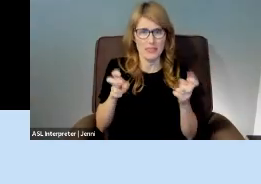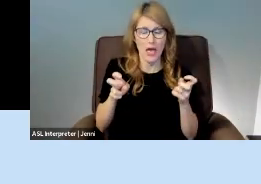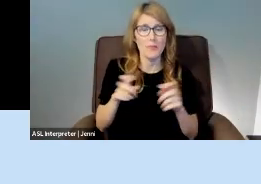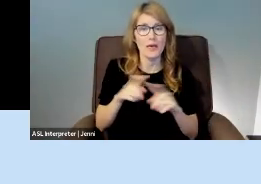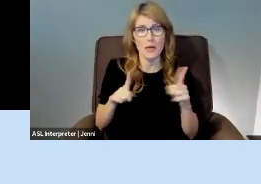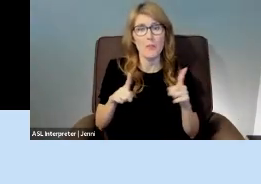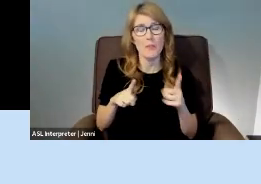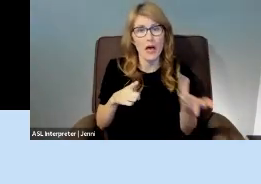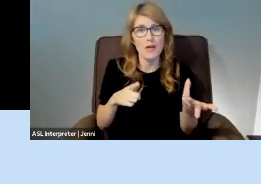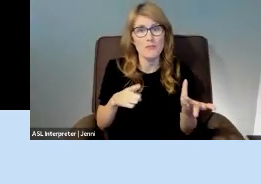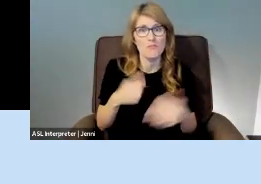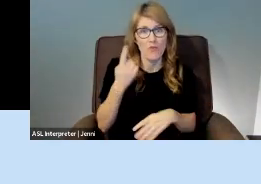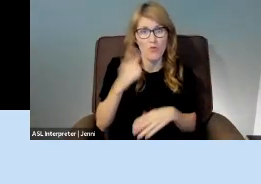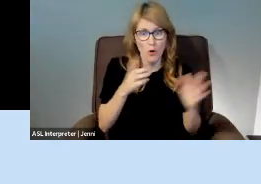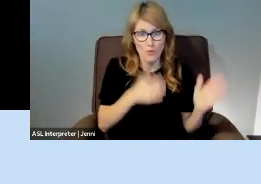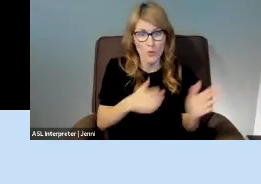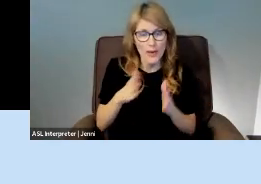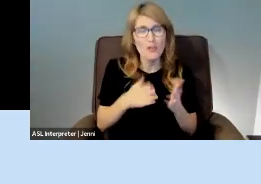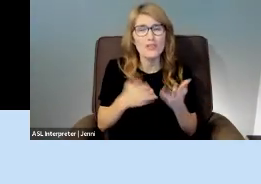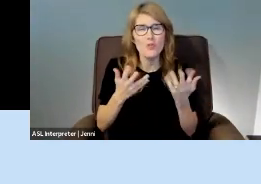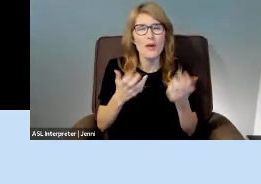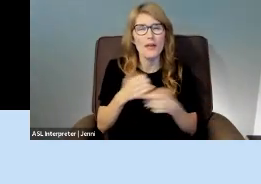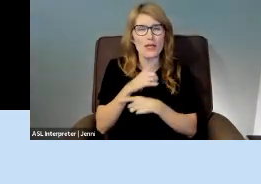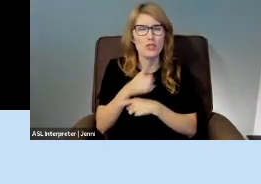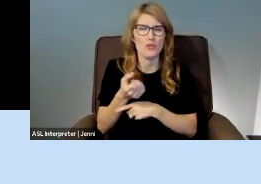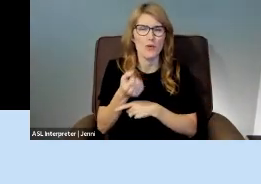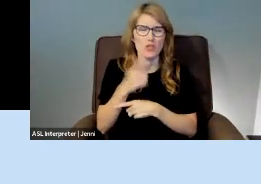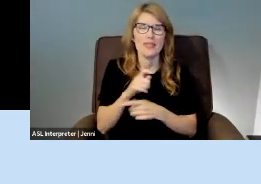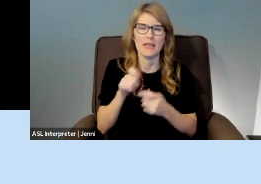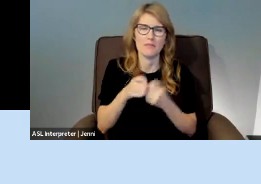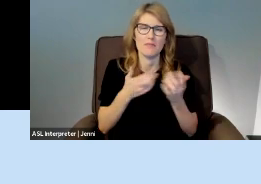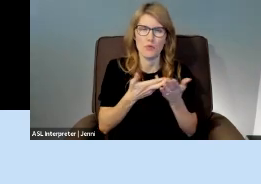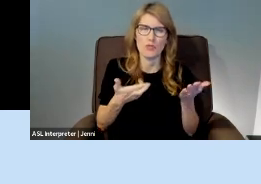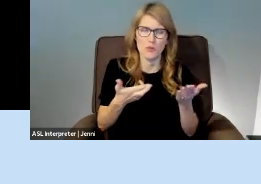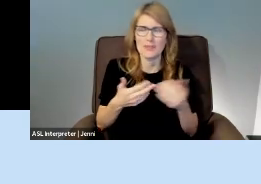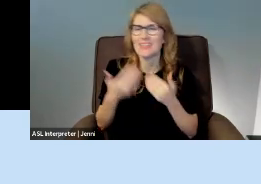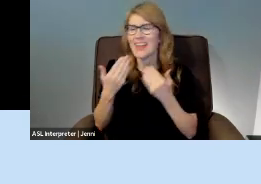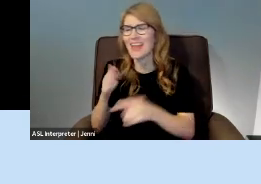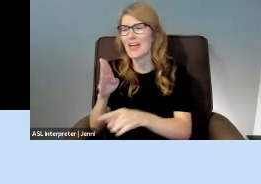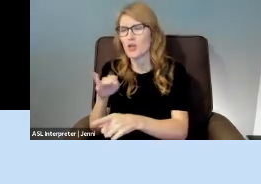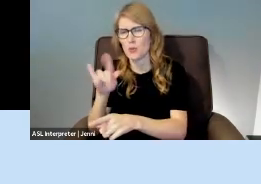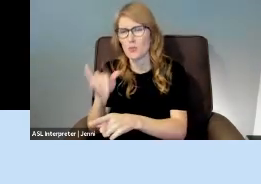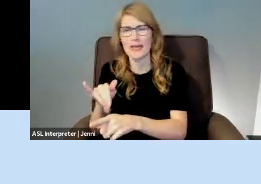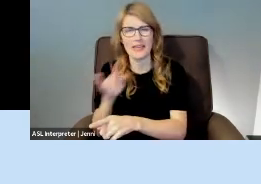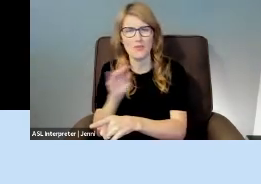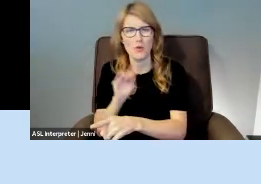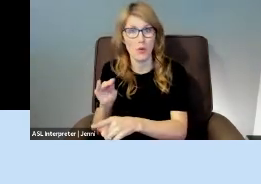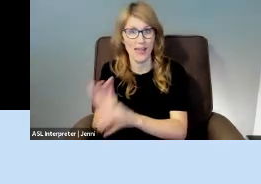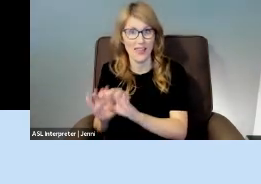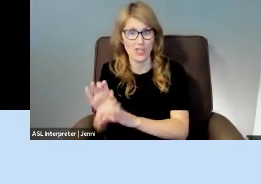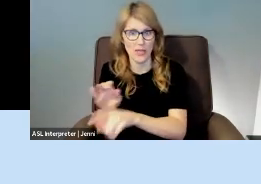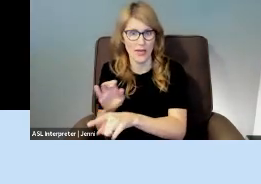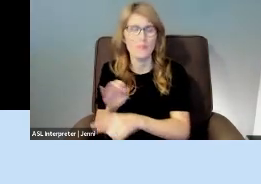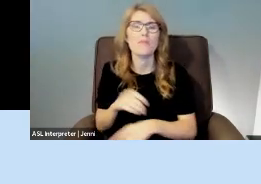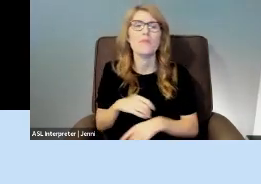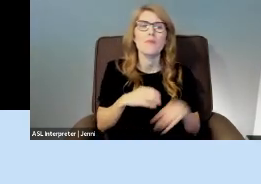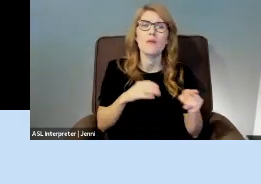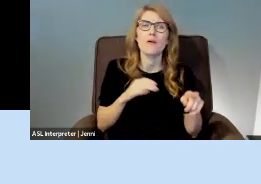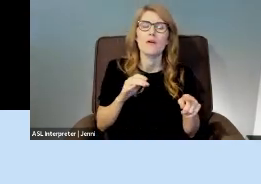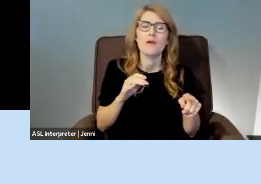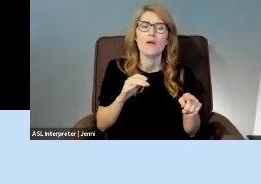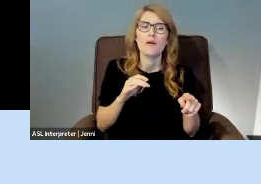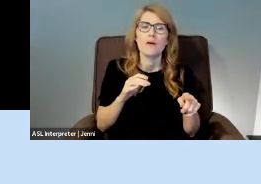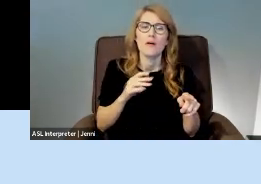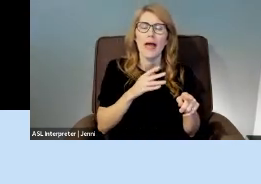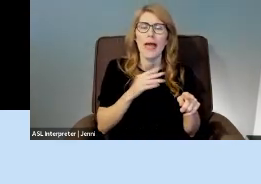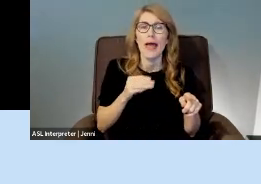the potential resources. Thank you, Brittany, for that in the chat. What could become available